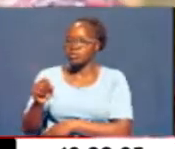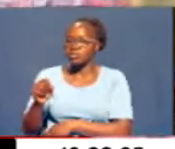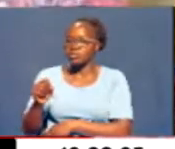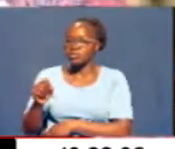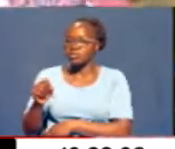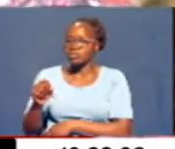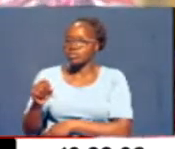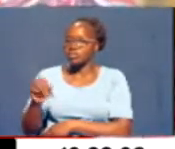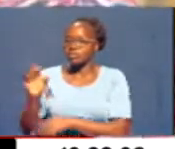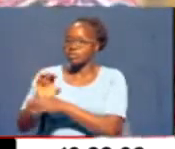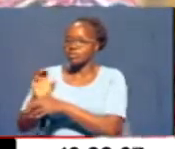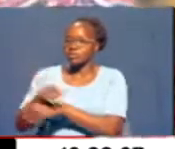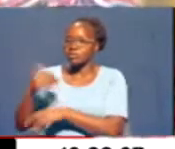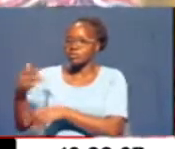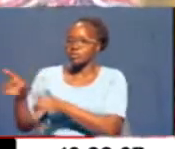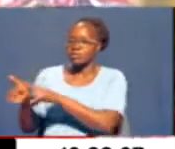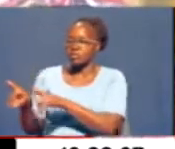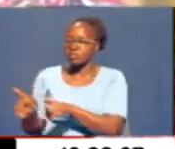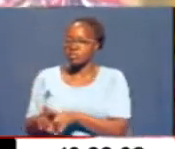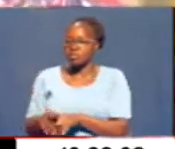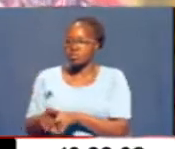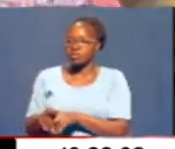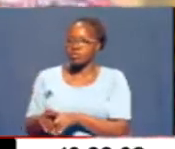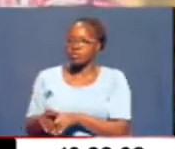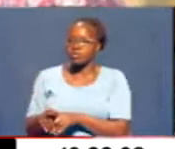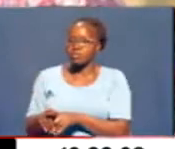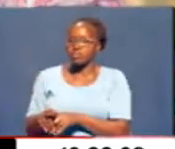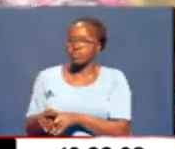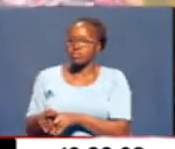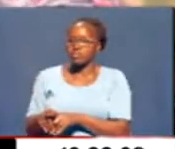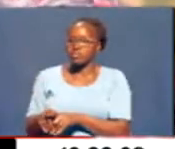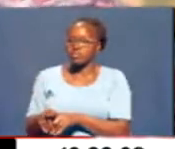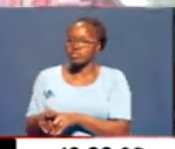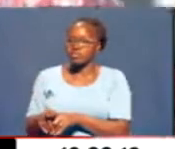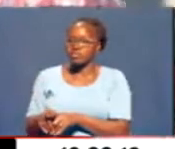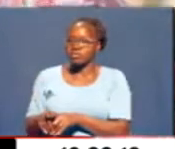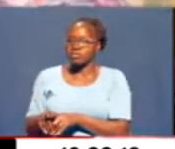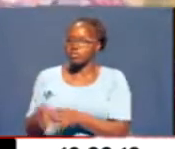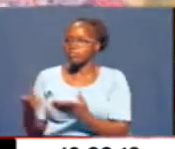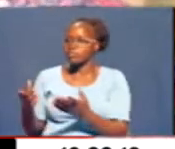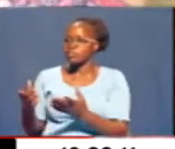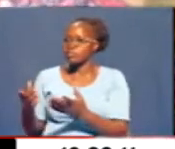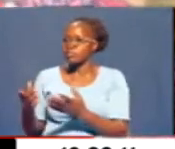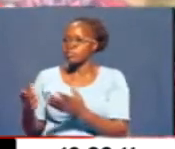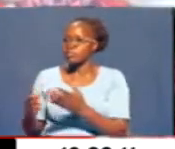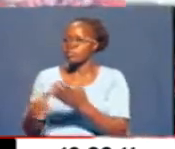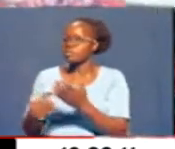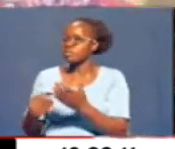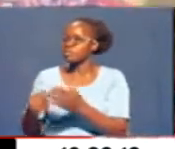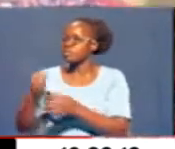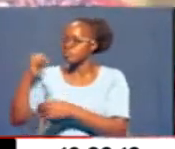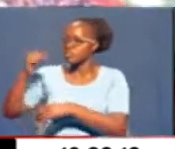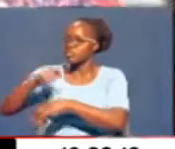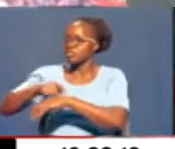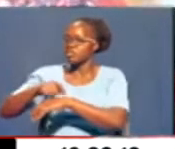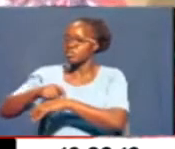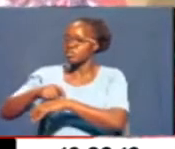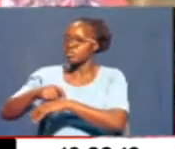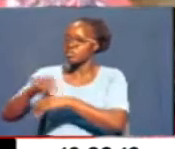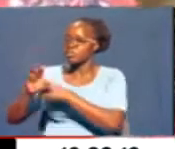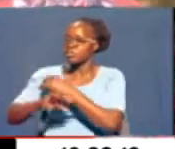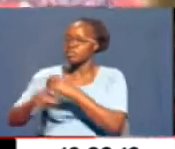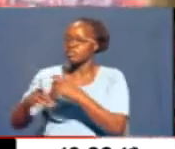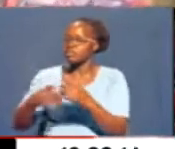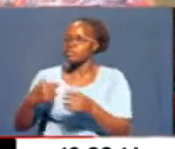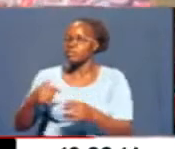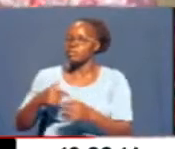church also, if they take, they be partisan in any time of politics, then our country is not going to go well.